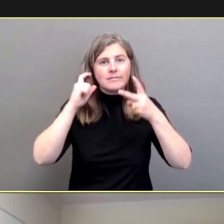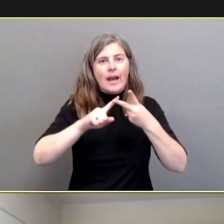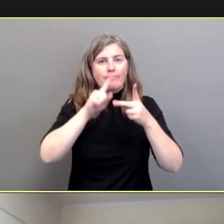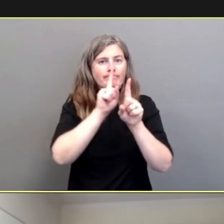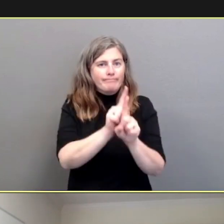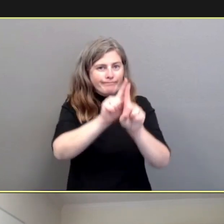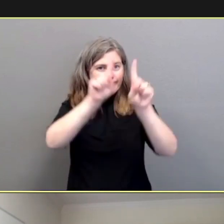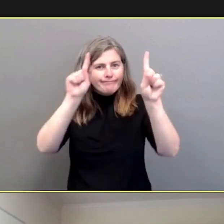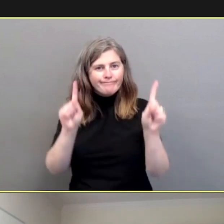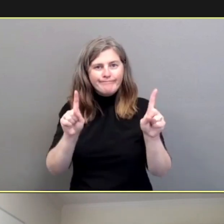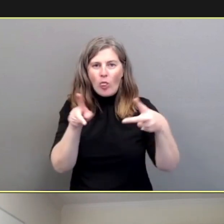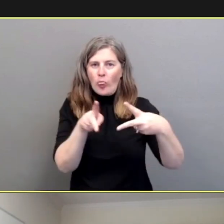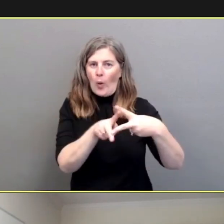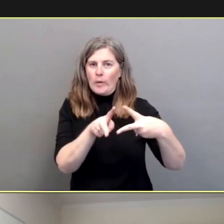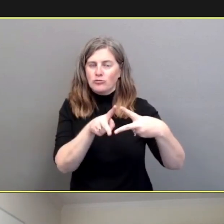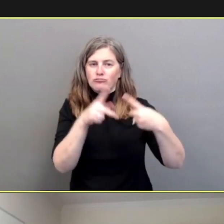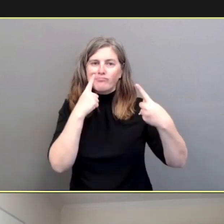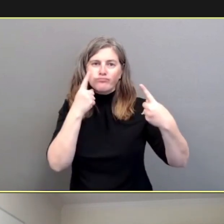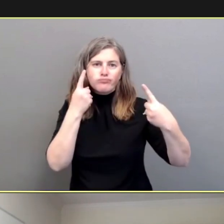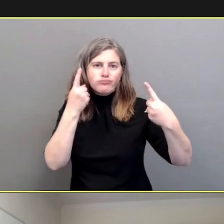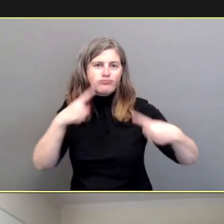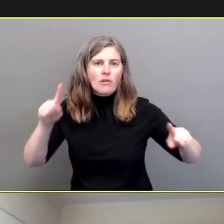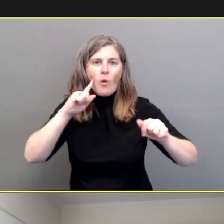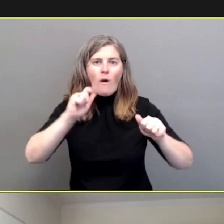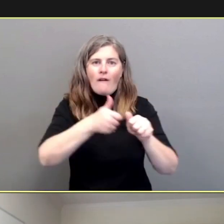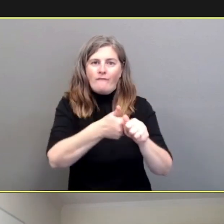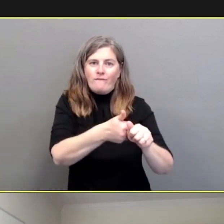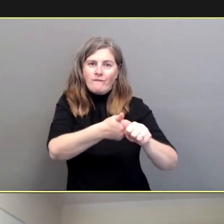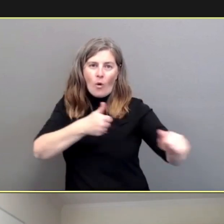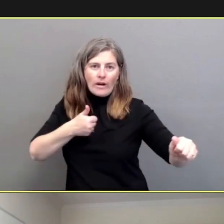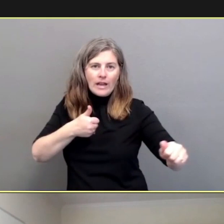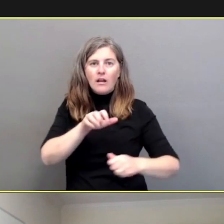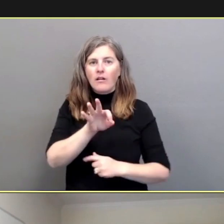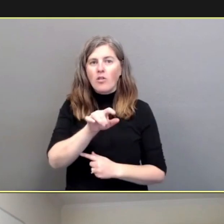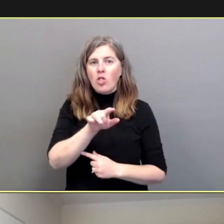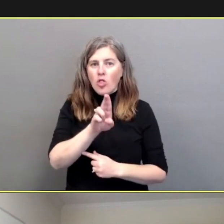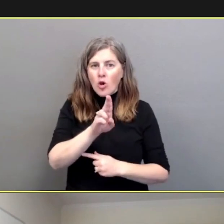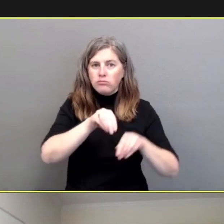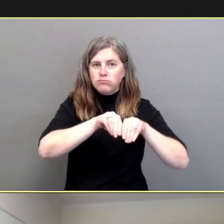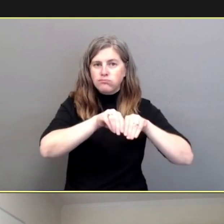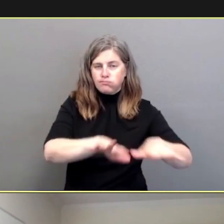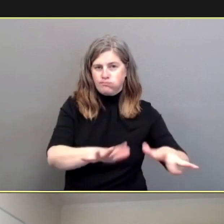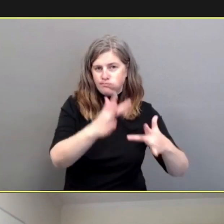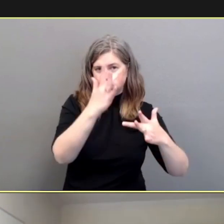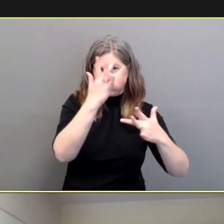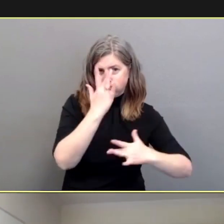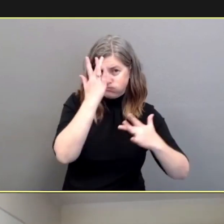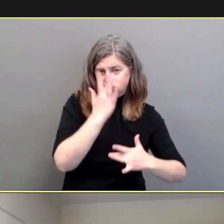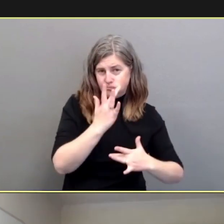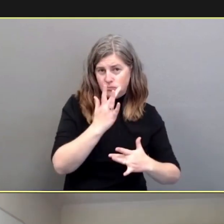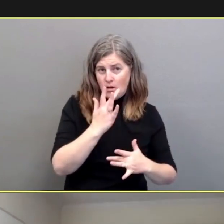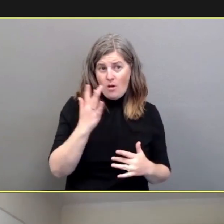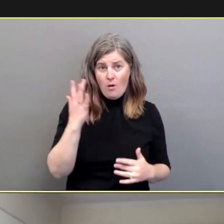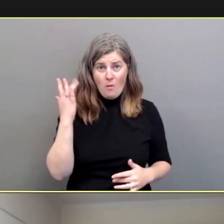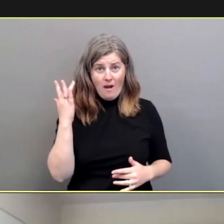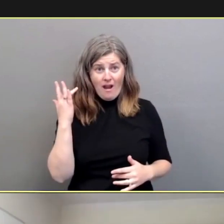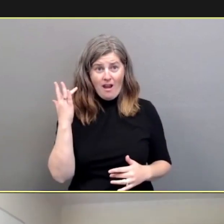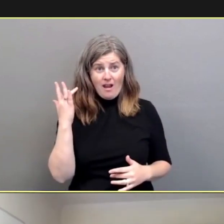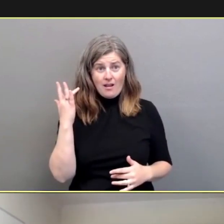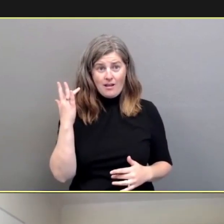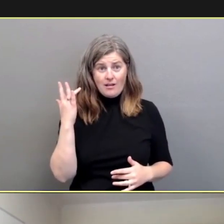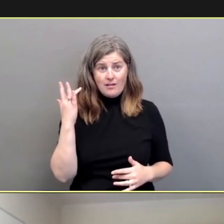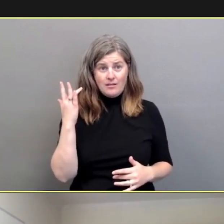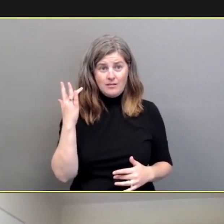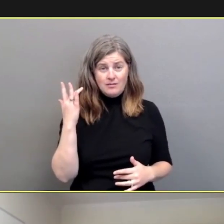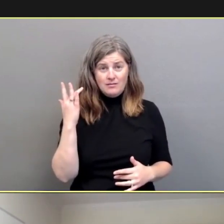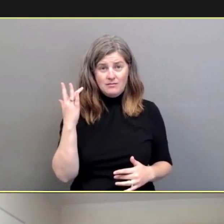amazingly effective for preventing influenza outbreaks, because we didn't have one